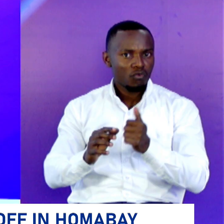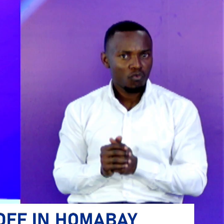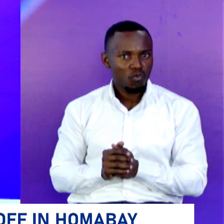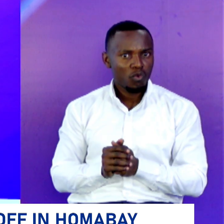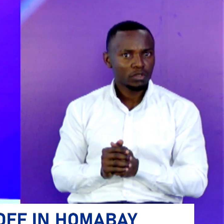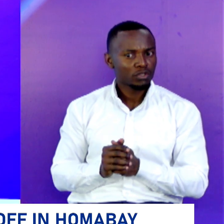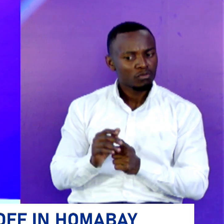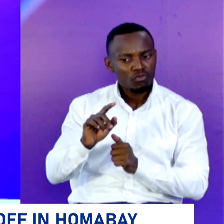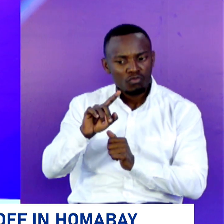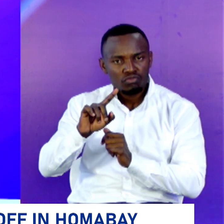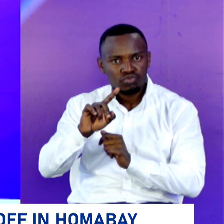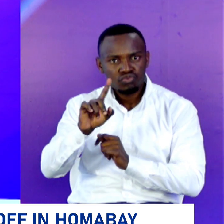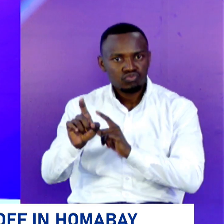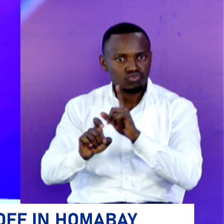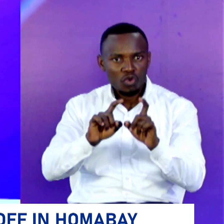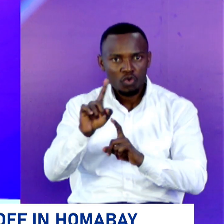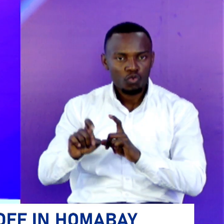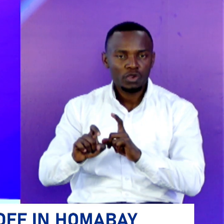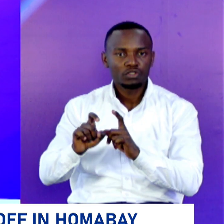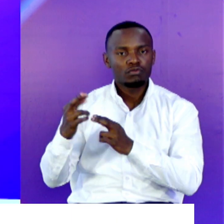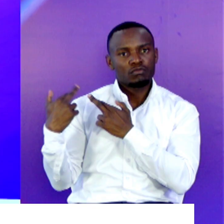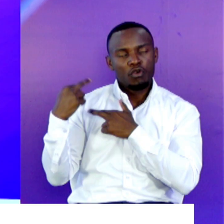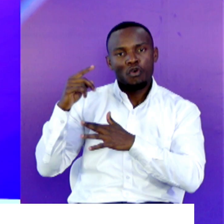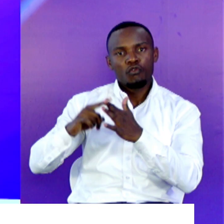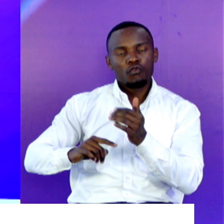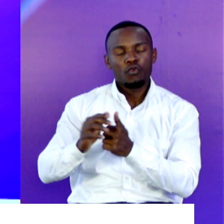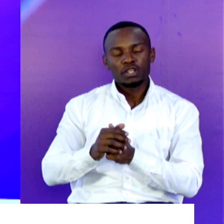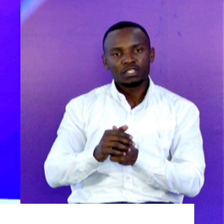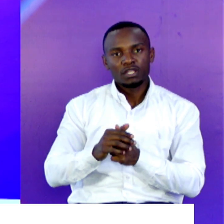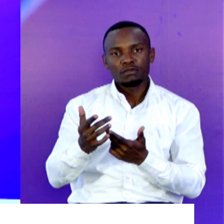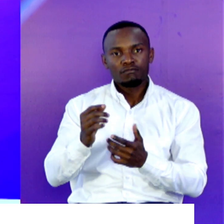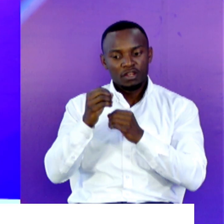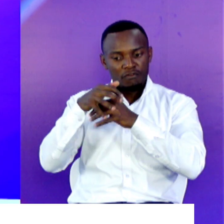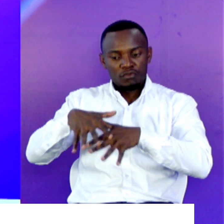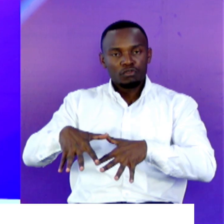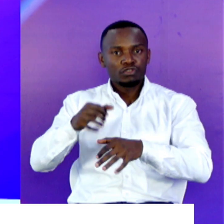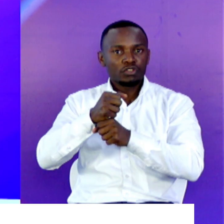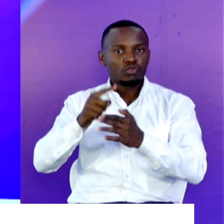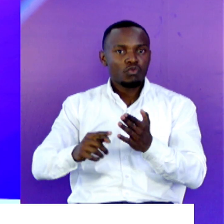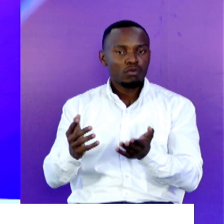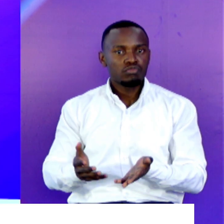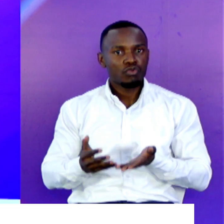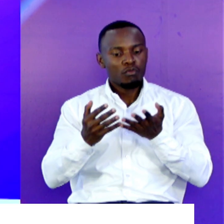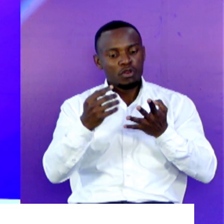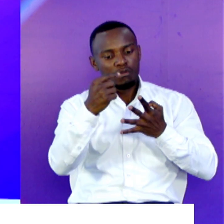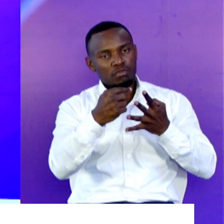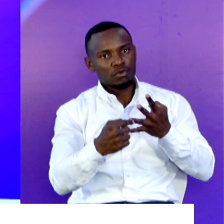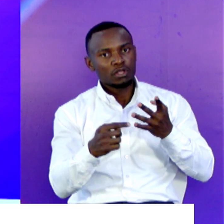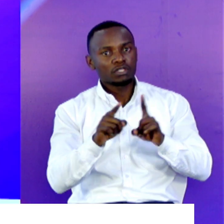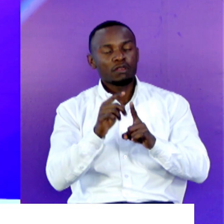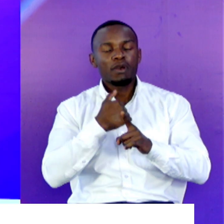devolution in promoting these principles and together aid practical proposal for breaching